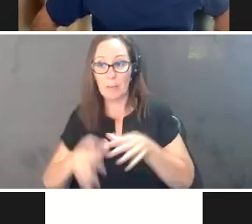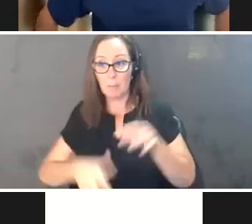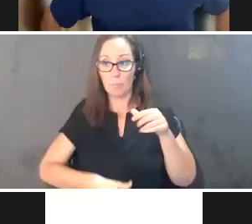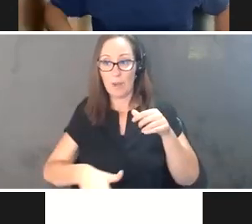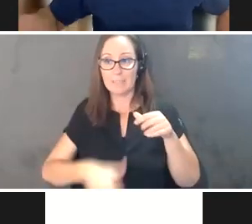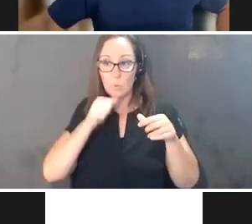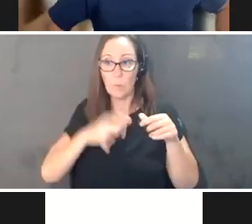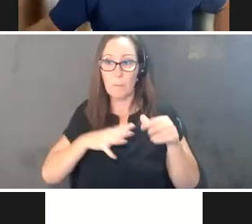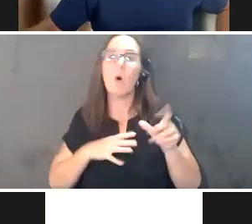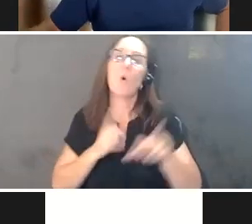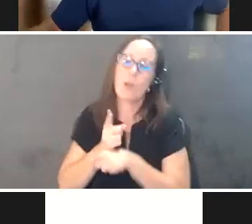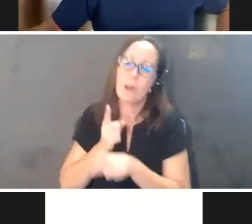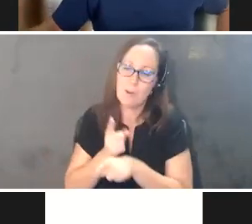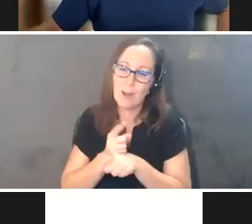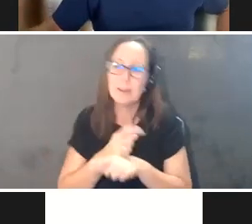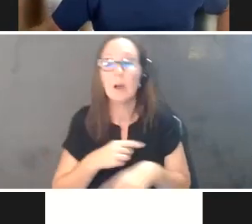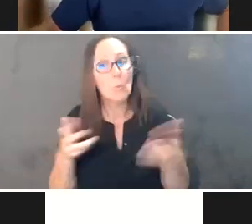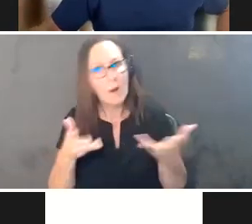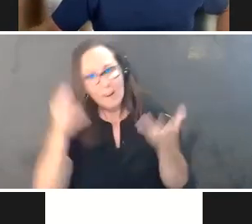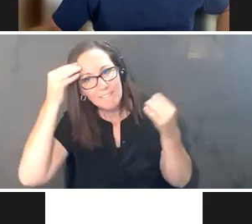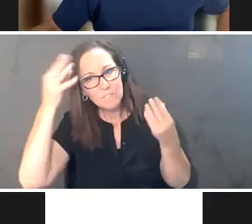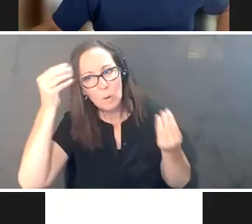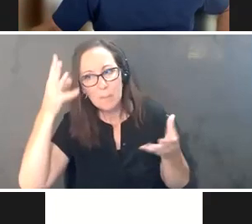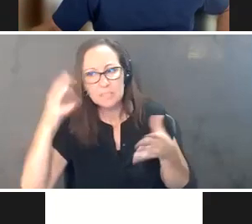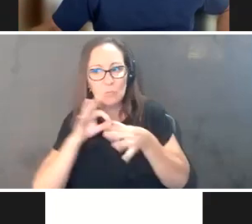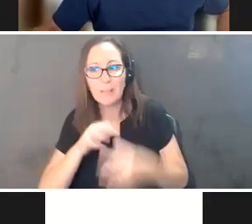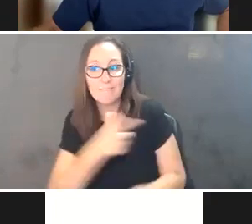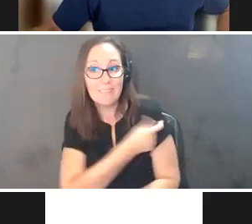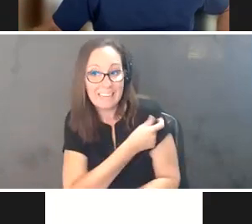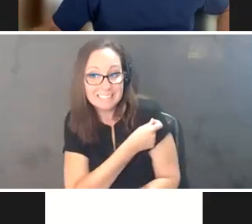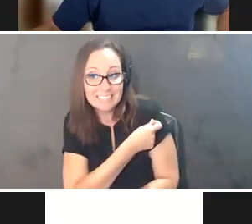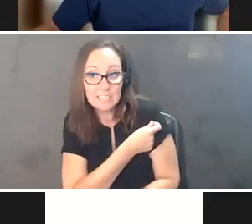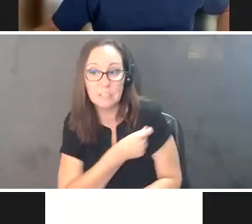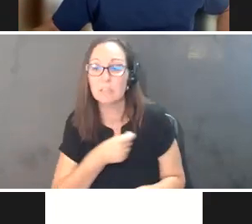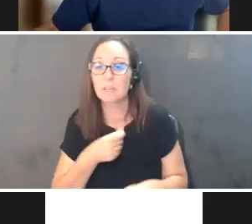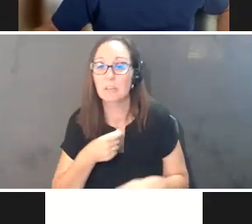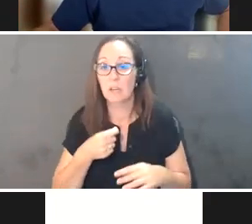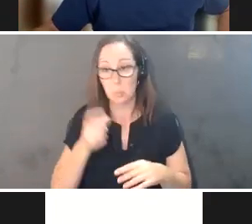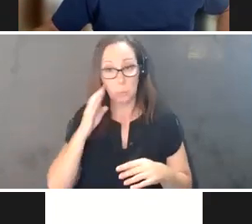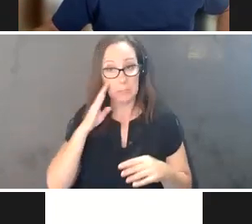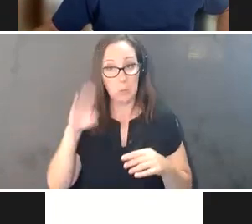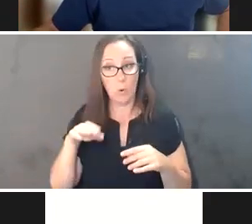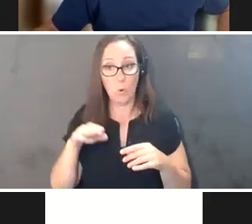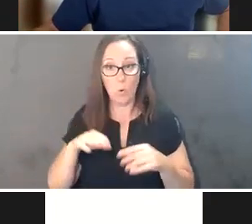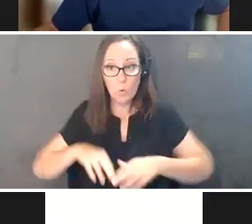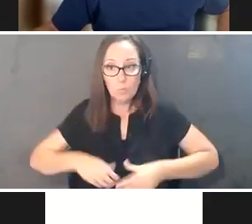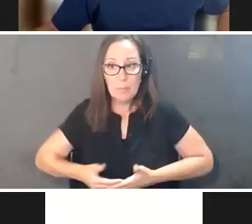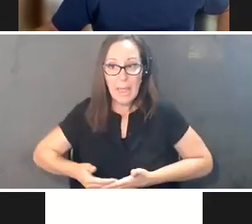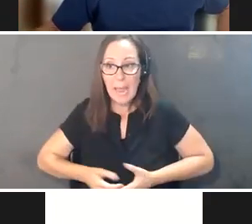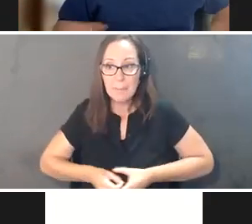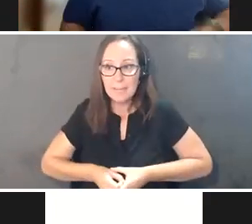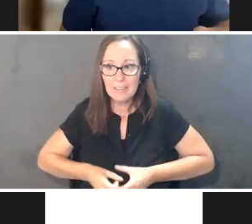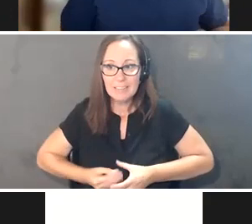women, what information do we have about vaccines, and do we know if there's any development issues that can happen to the